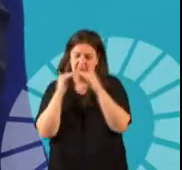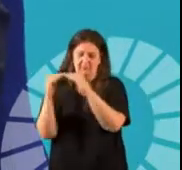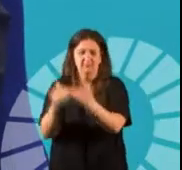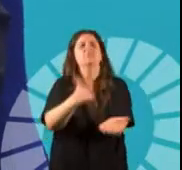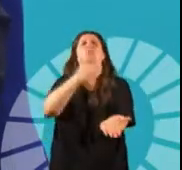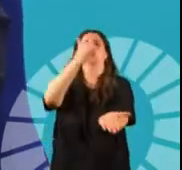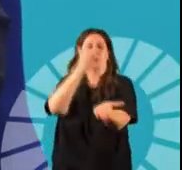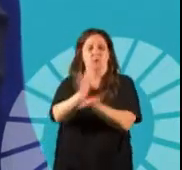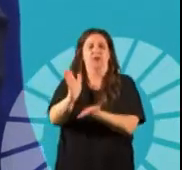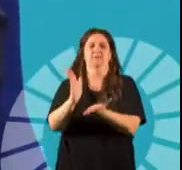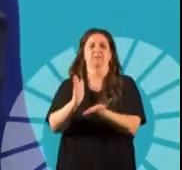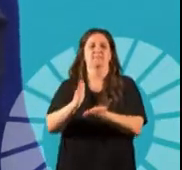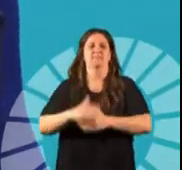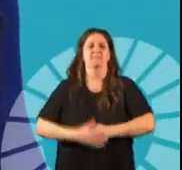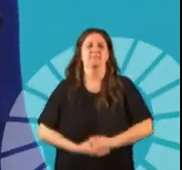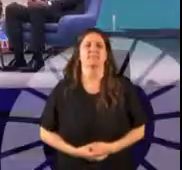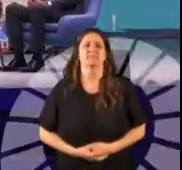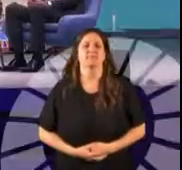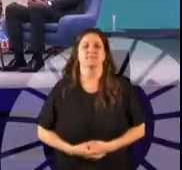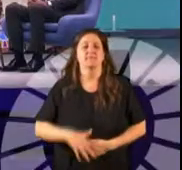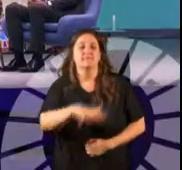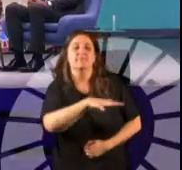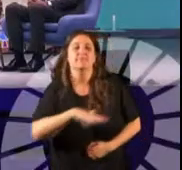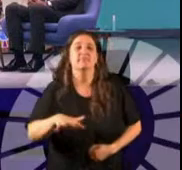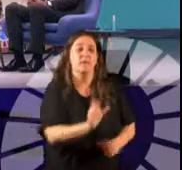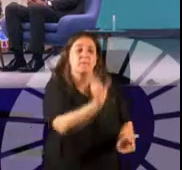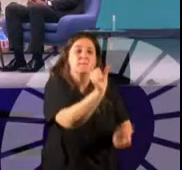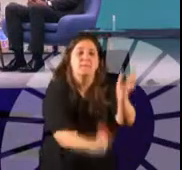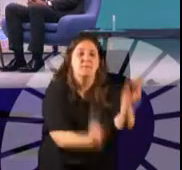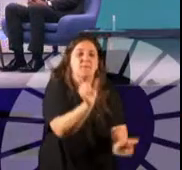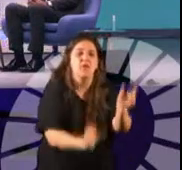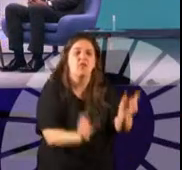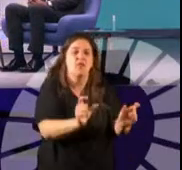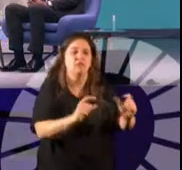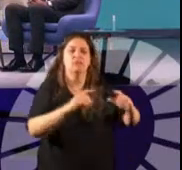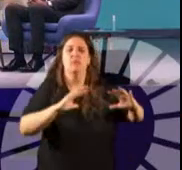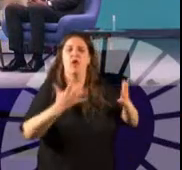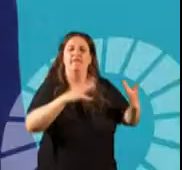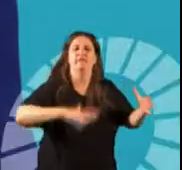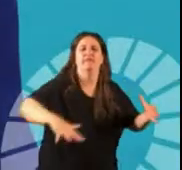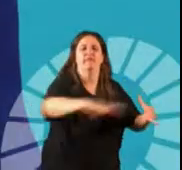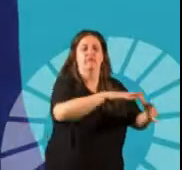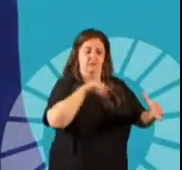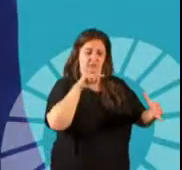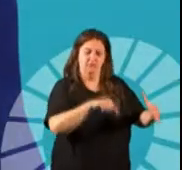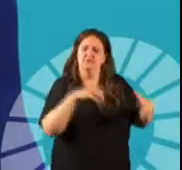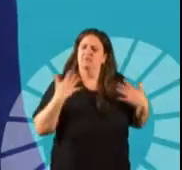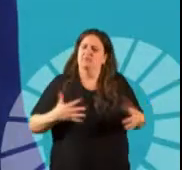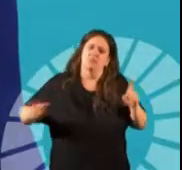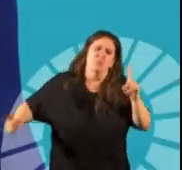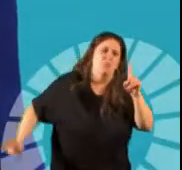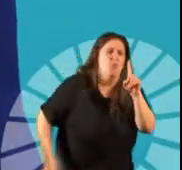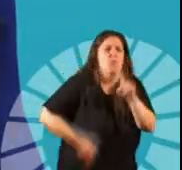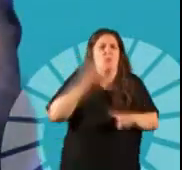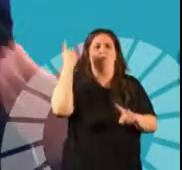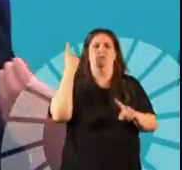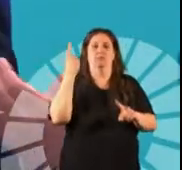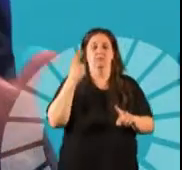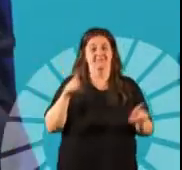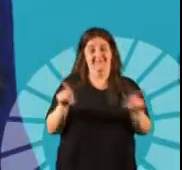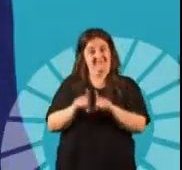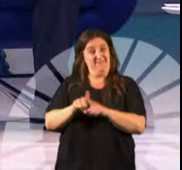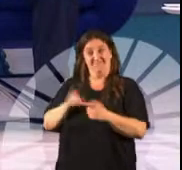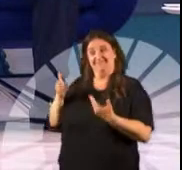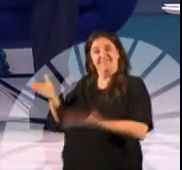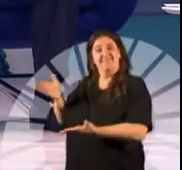proper equality, real equality. And that's where the socialist civil society comes in. as the President has said, when we see that